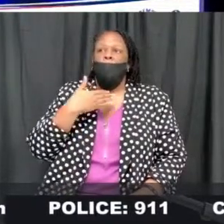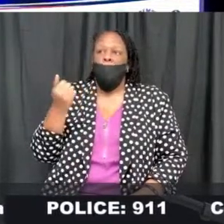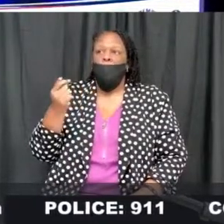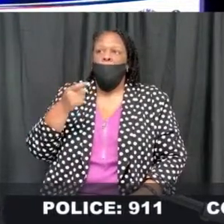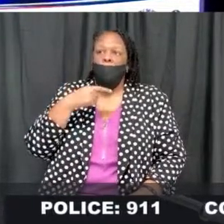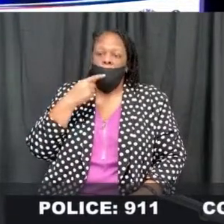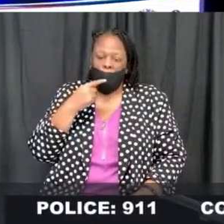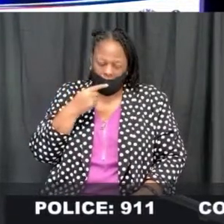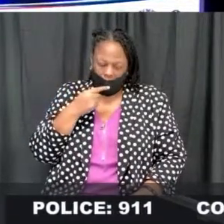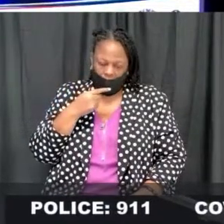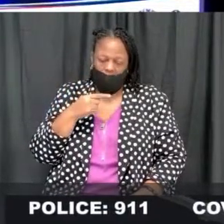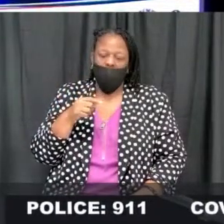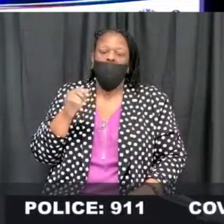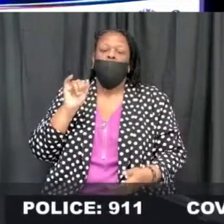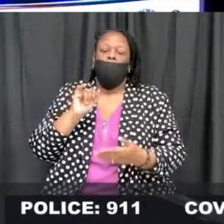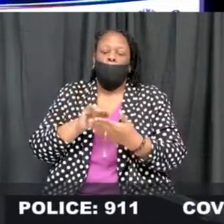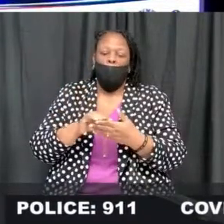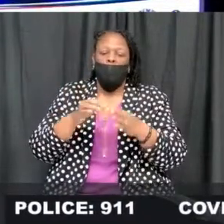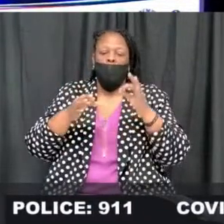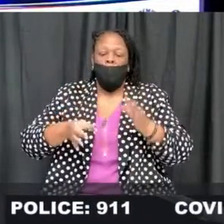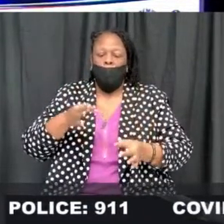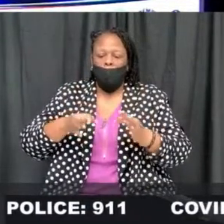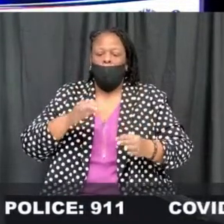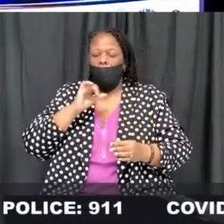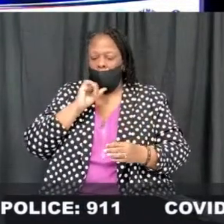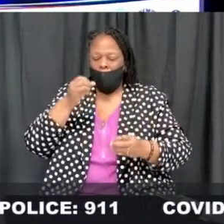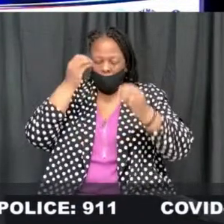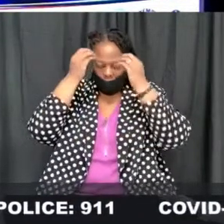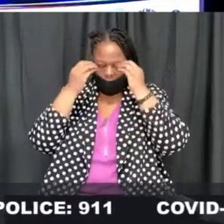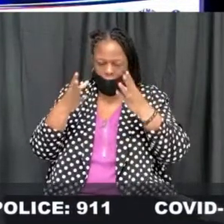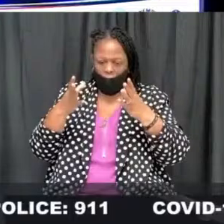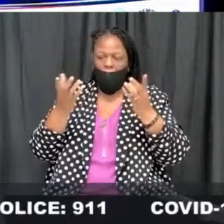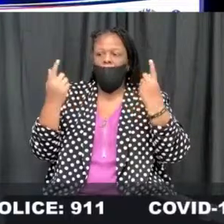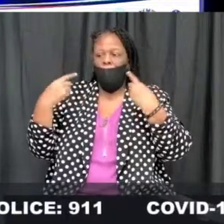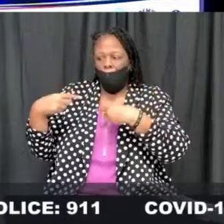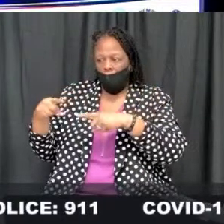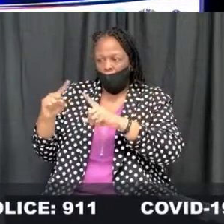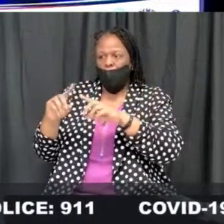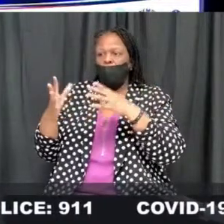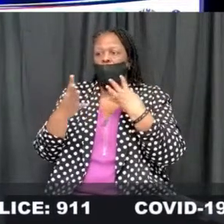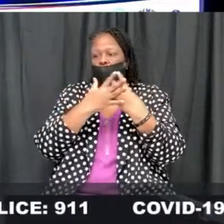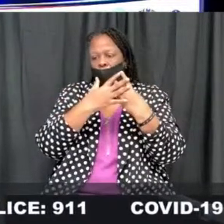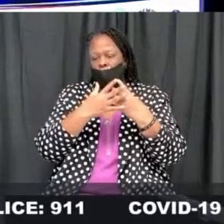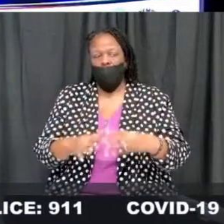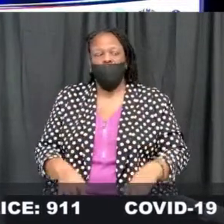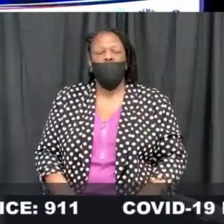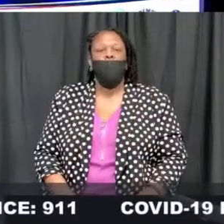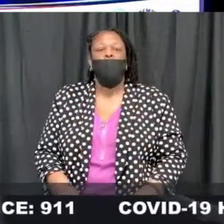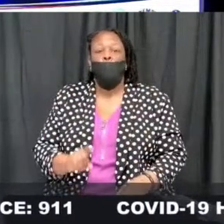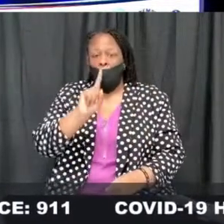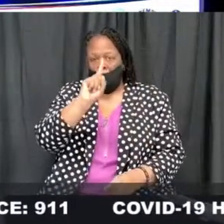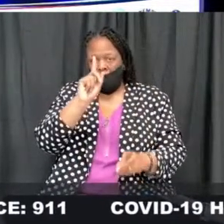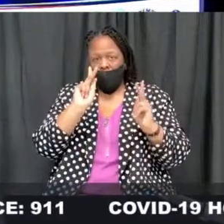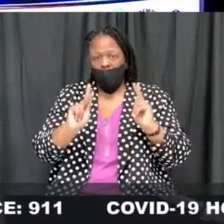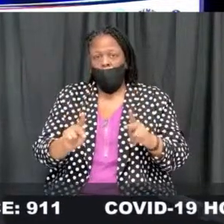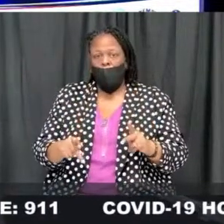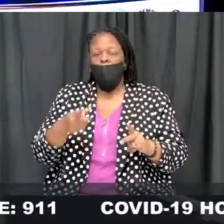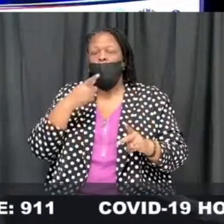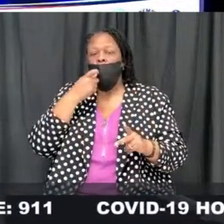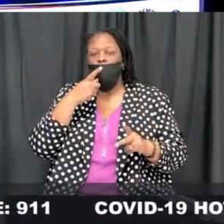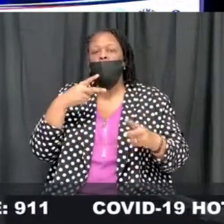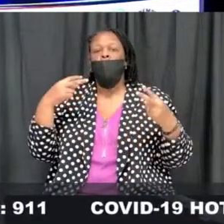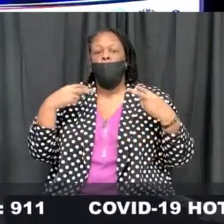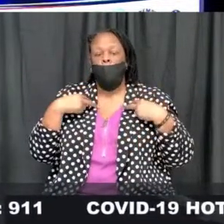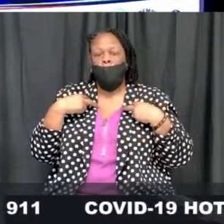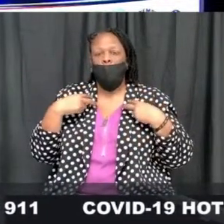are 150, and persons who violate that number, the compliance team are very vigilant and always make